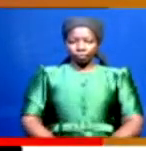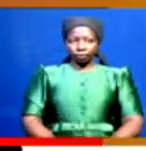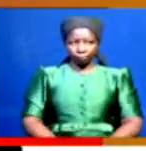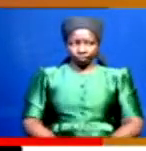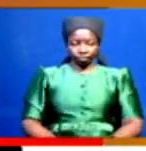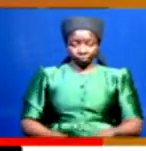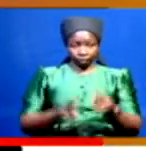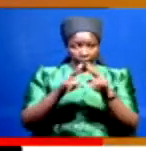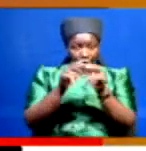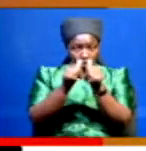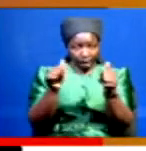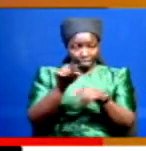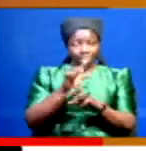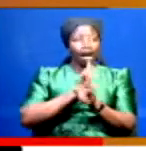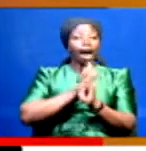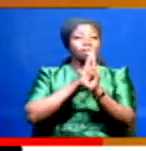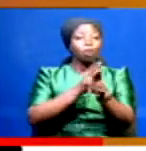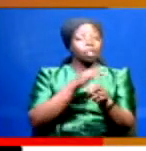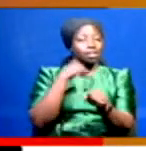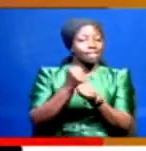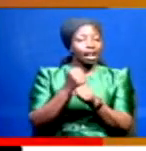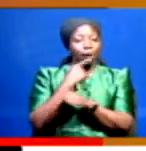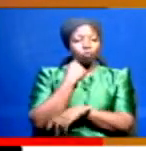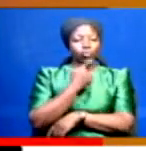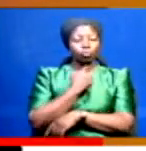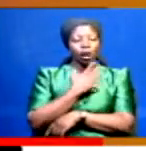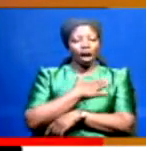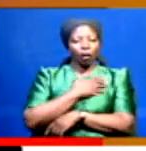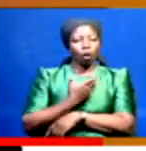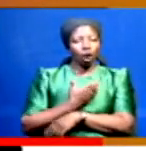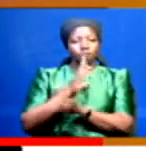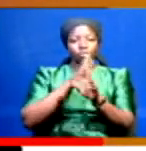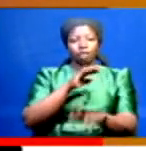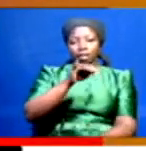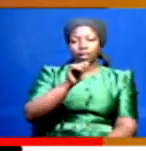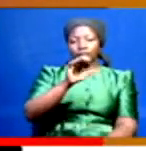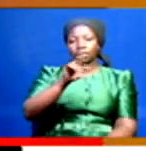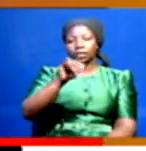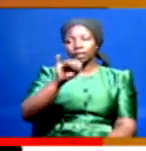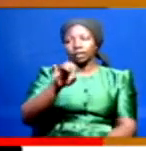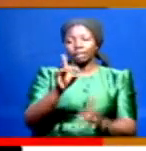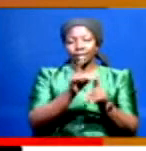very well, that is a report done by our very own Jackie Wambiru. That was on 27th